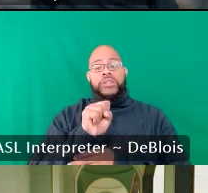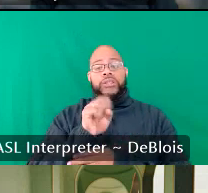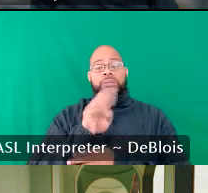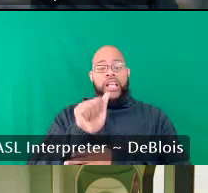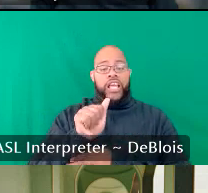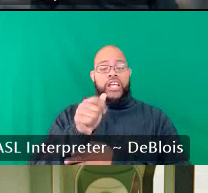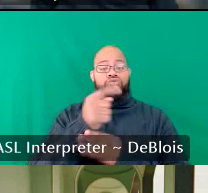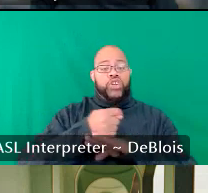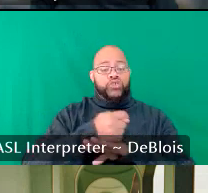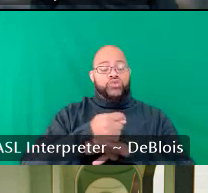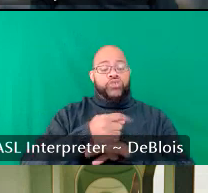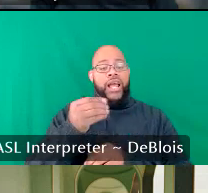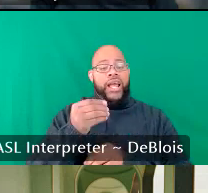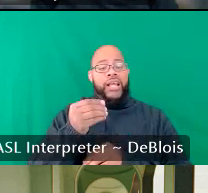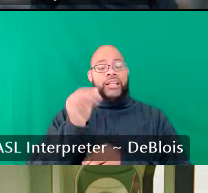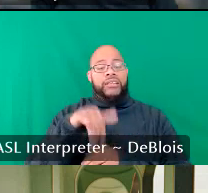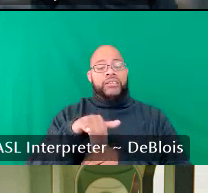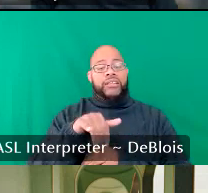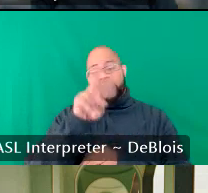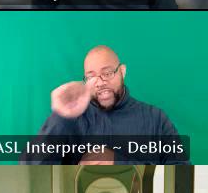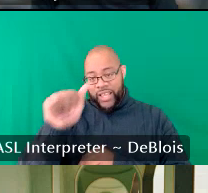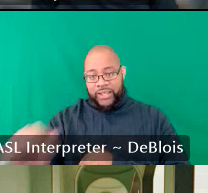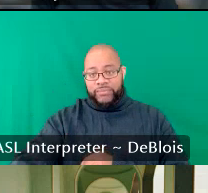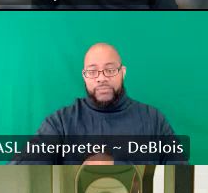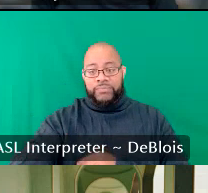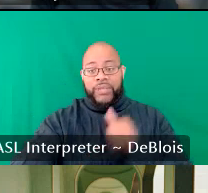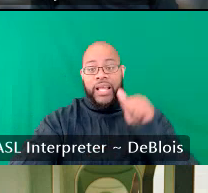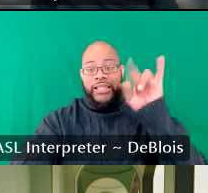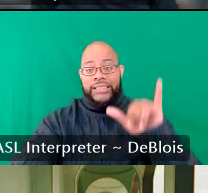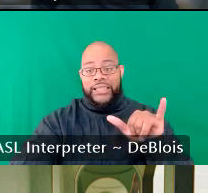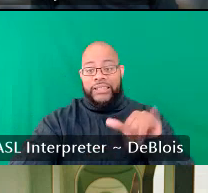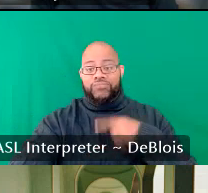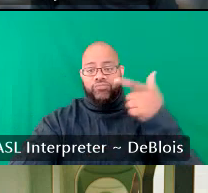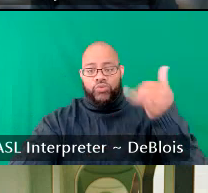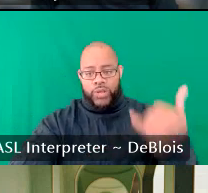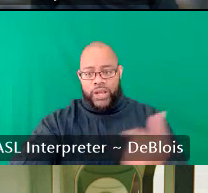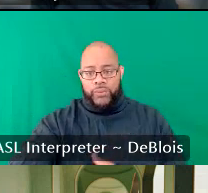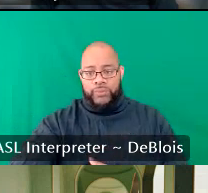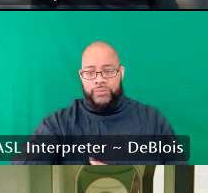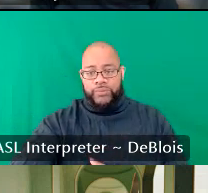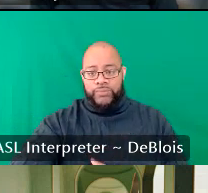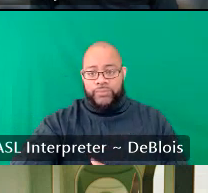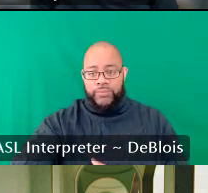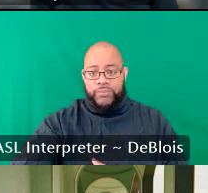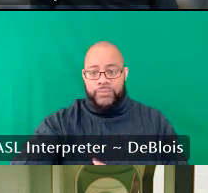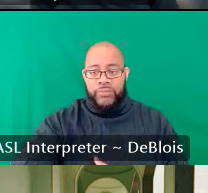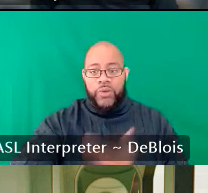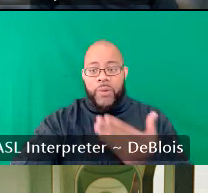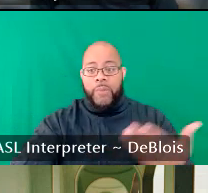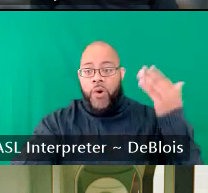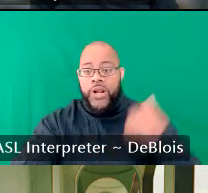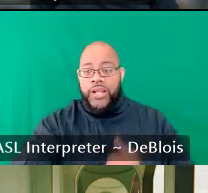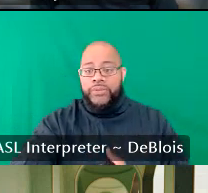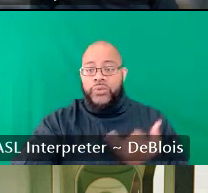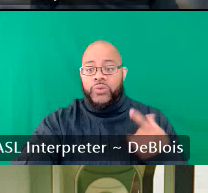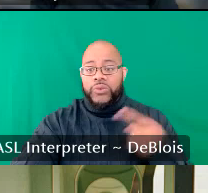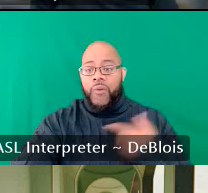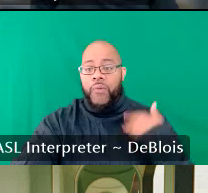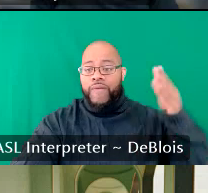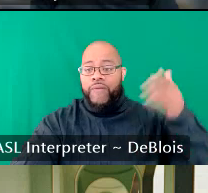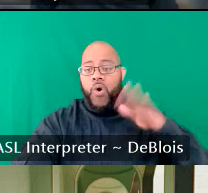Treasury, and VA. Andy, we will turn it over to you. Good morning. Today we're going to